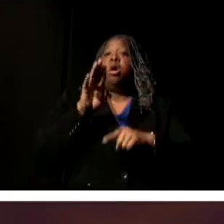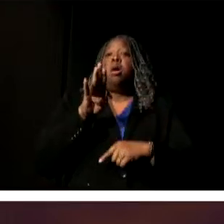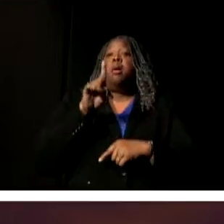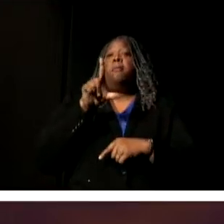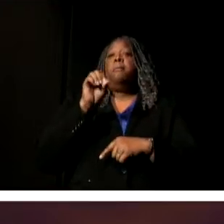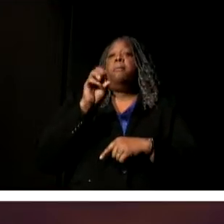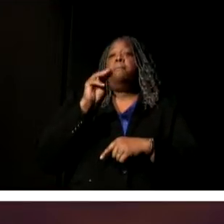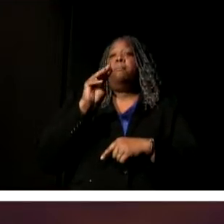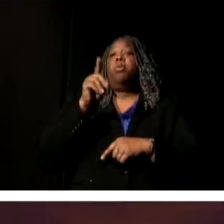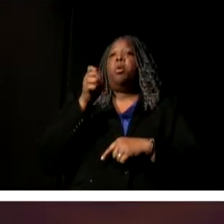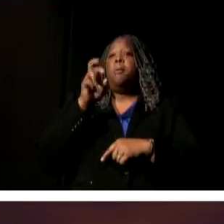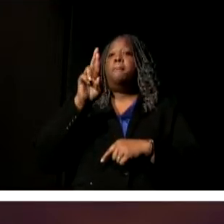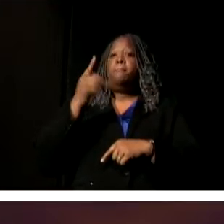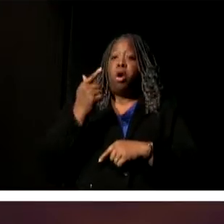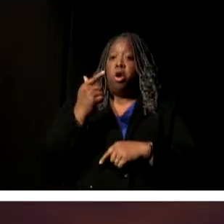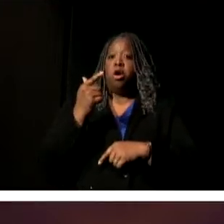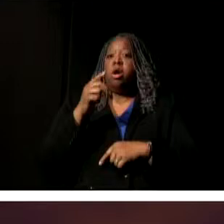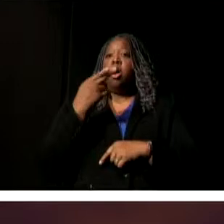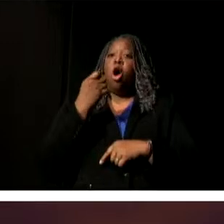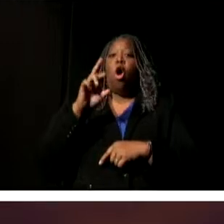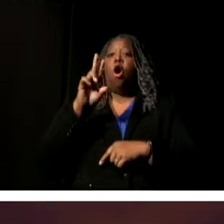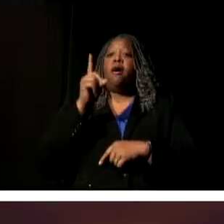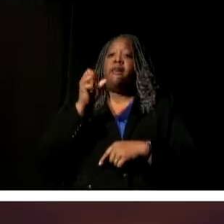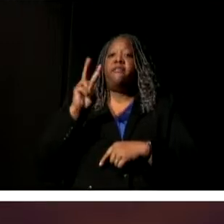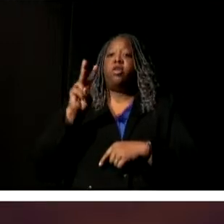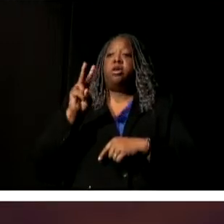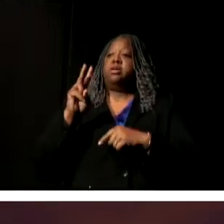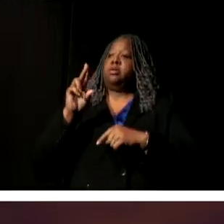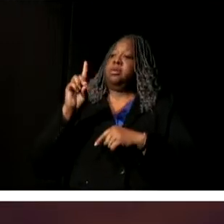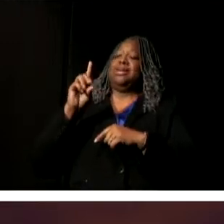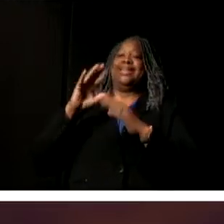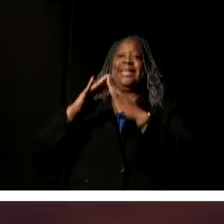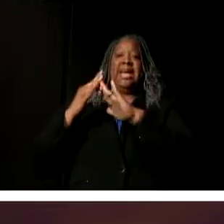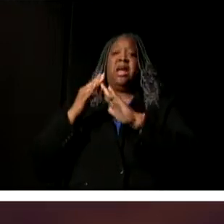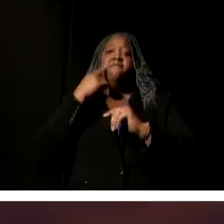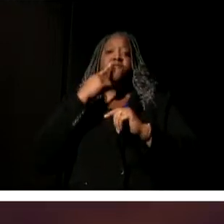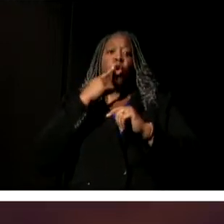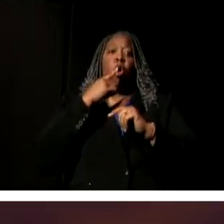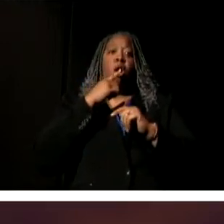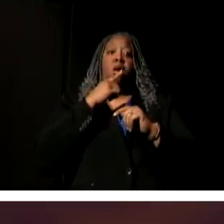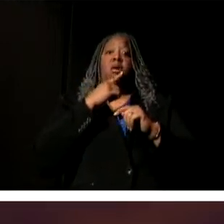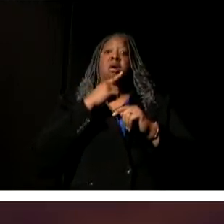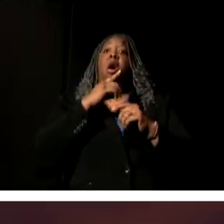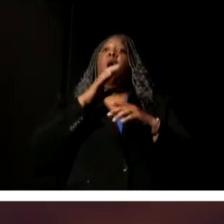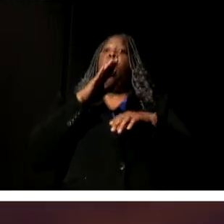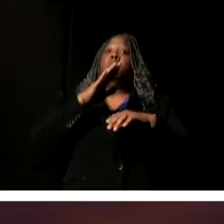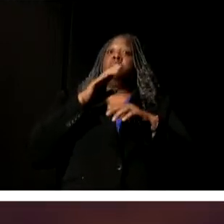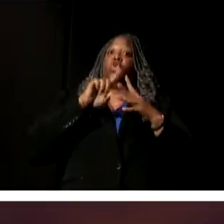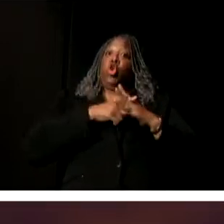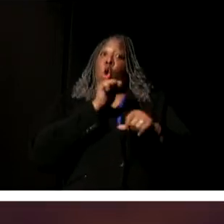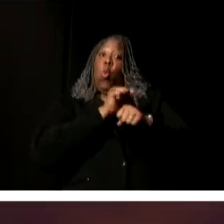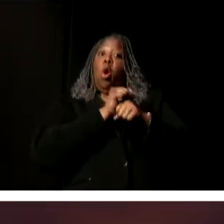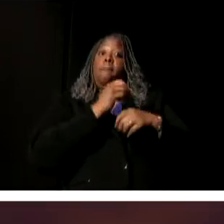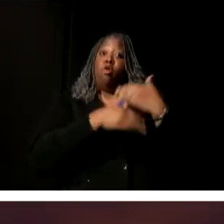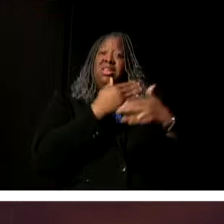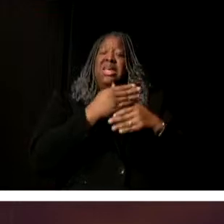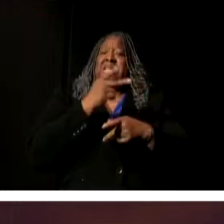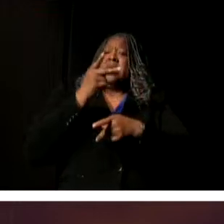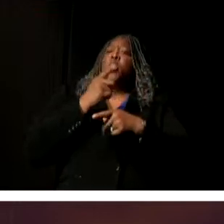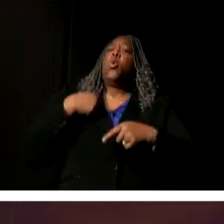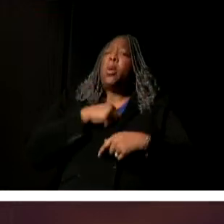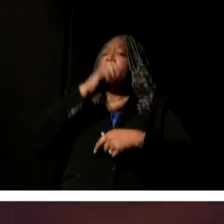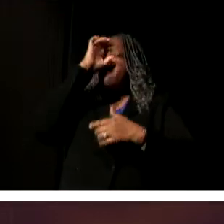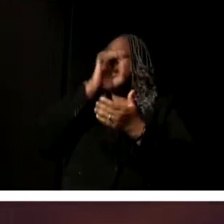to improve our orientation and onboarding process. We believe that keeping our employees for at least 1